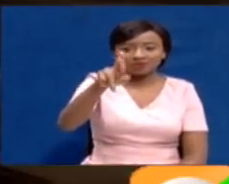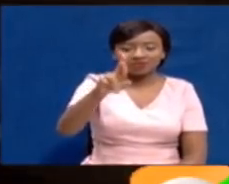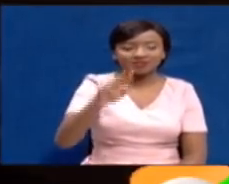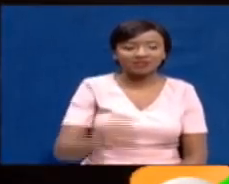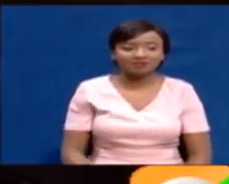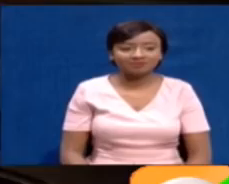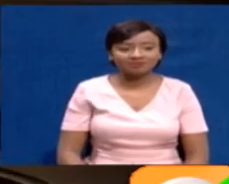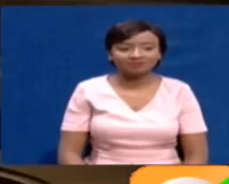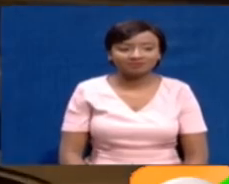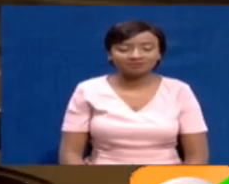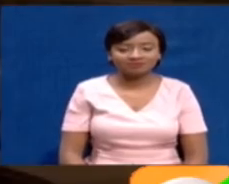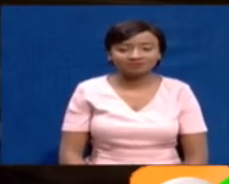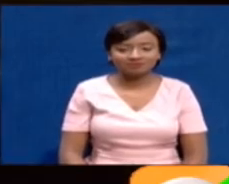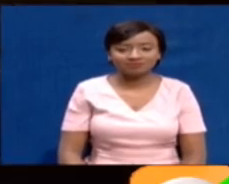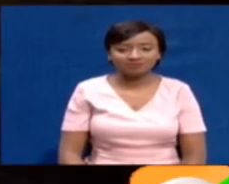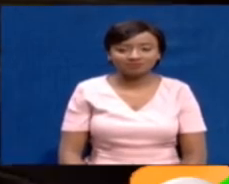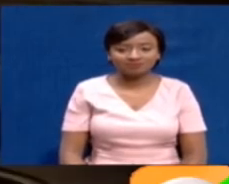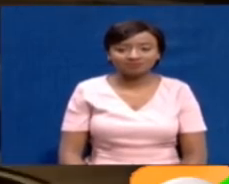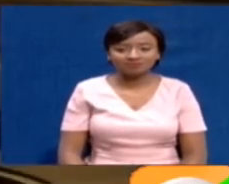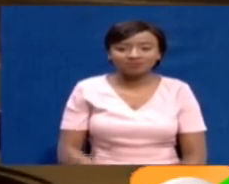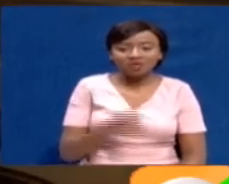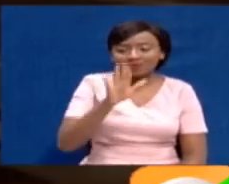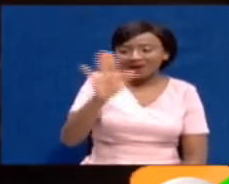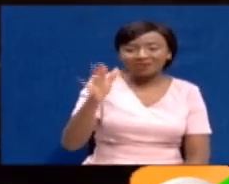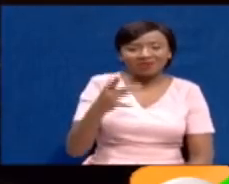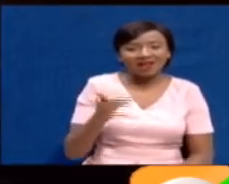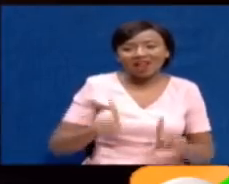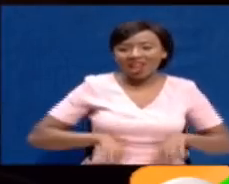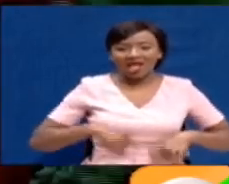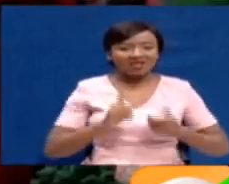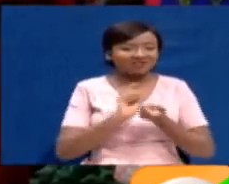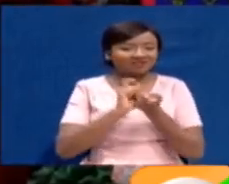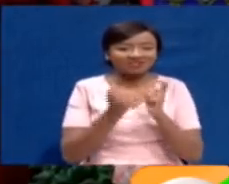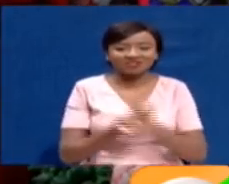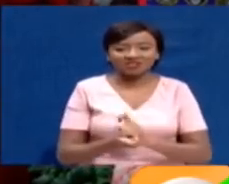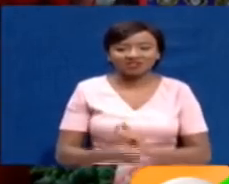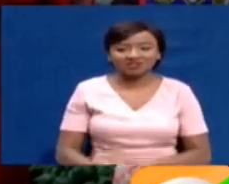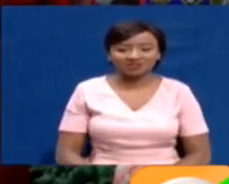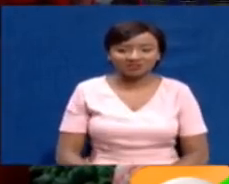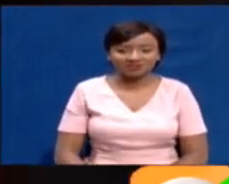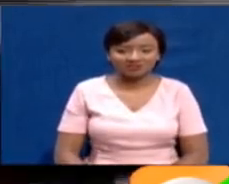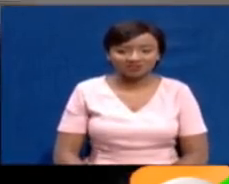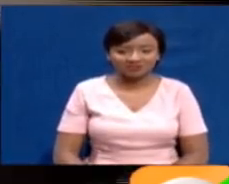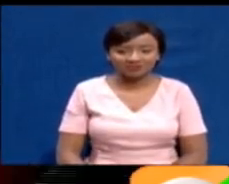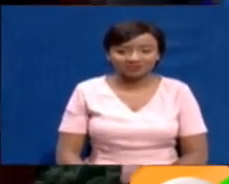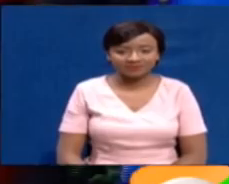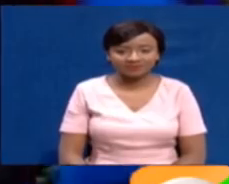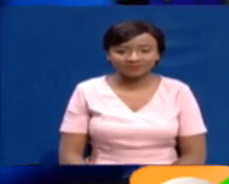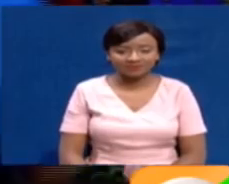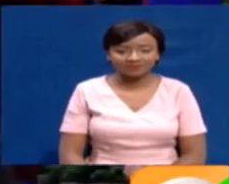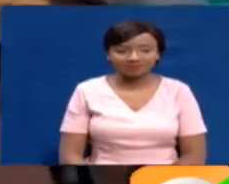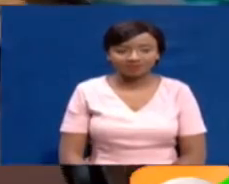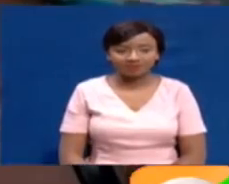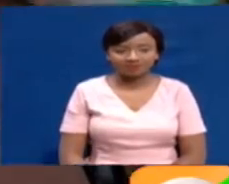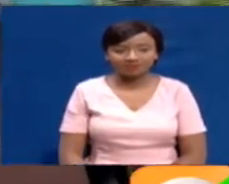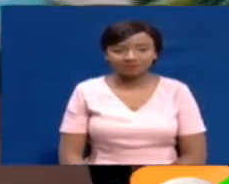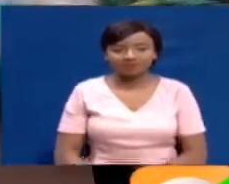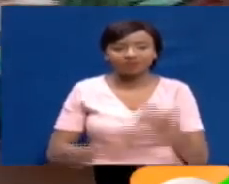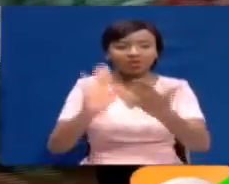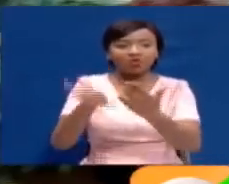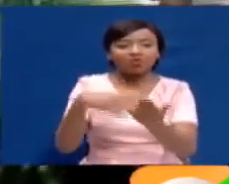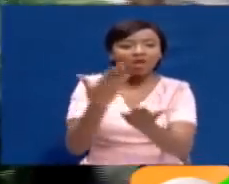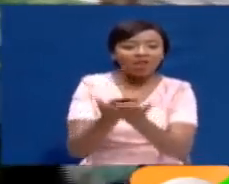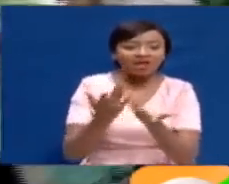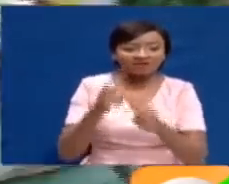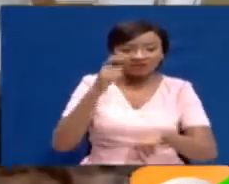driver who has had to adapt and adjust his source of livelihood. We arrive at the market at